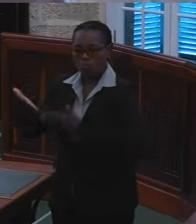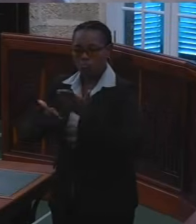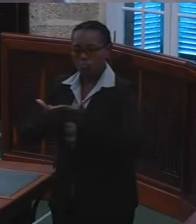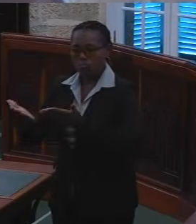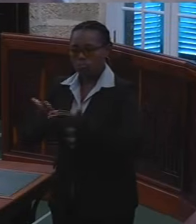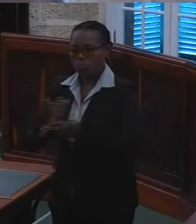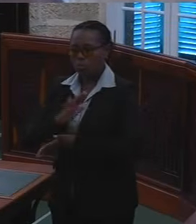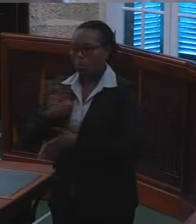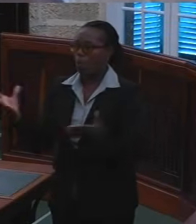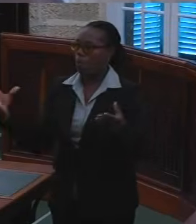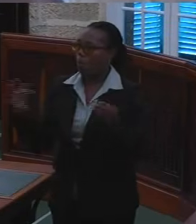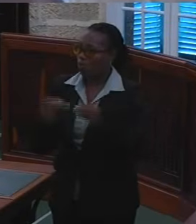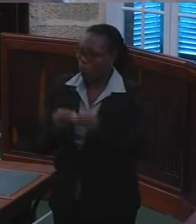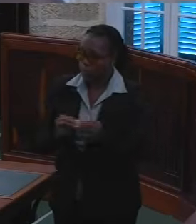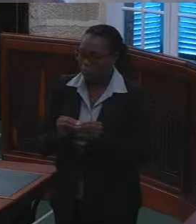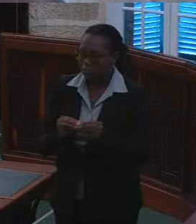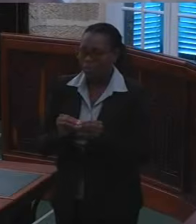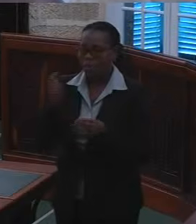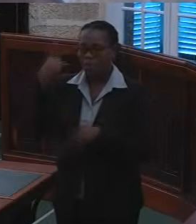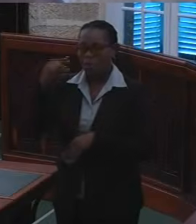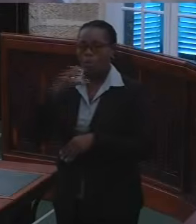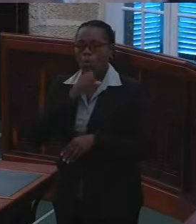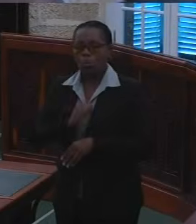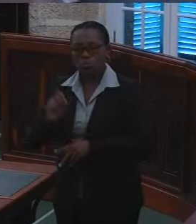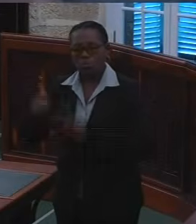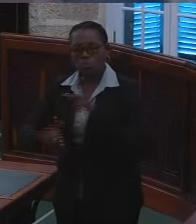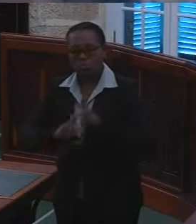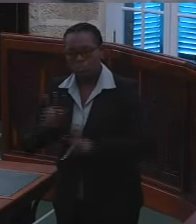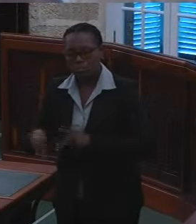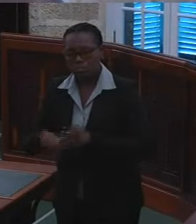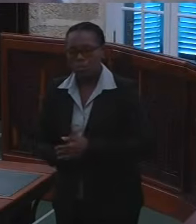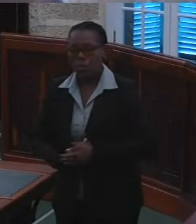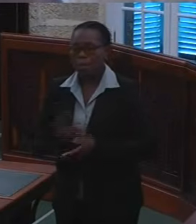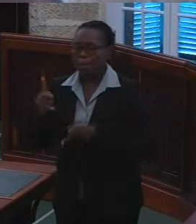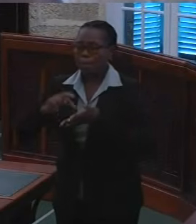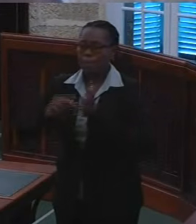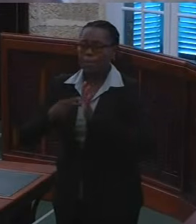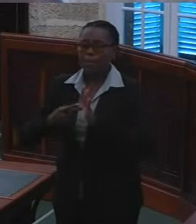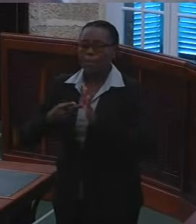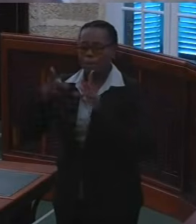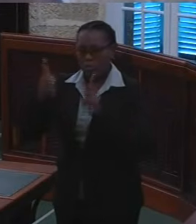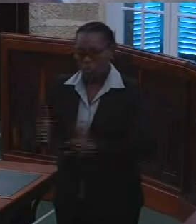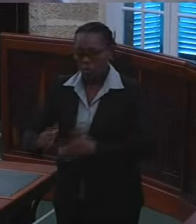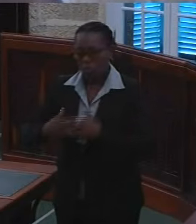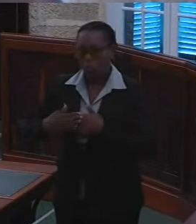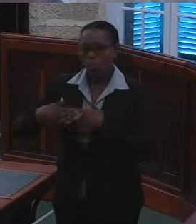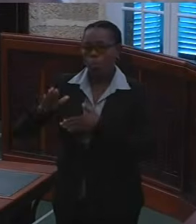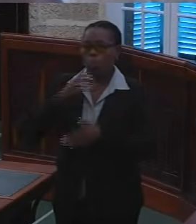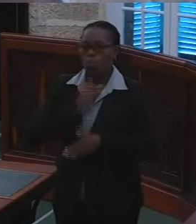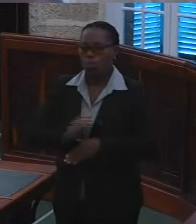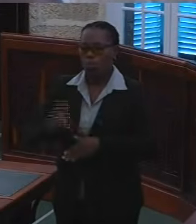wholly or partly to an older person, a person over 65, are duty bound to